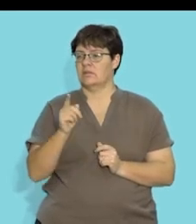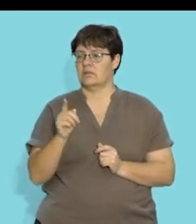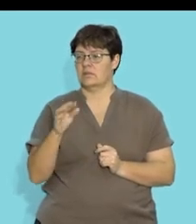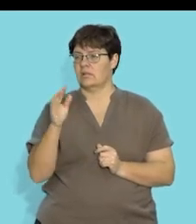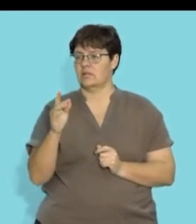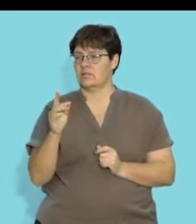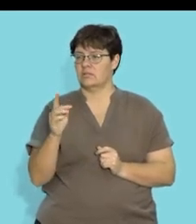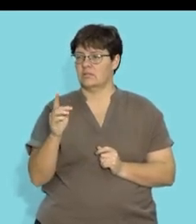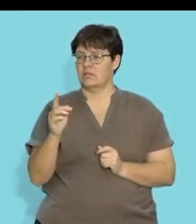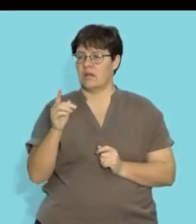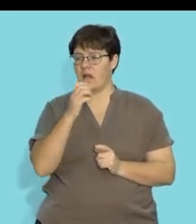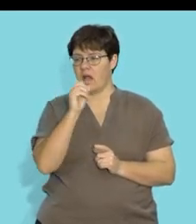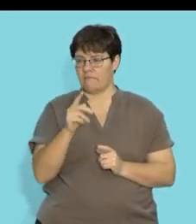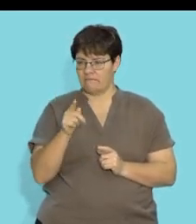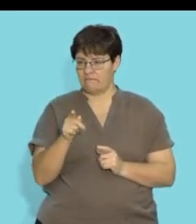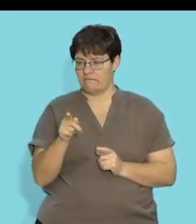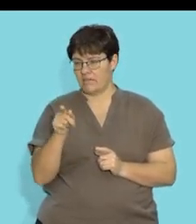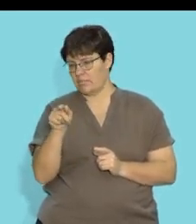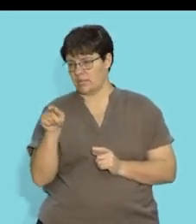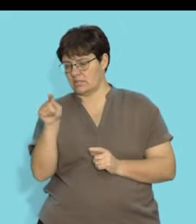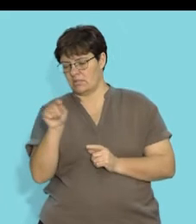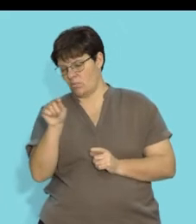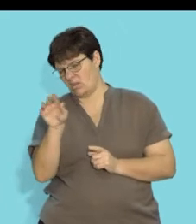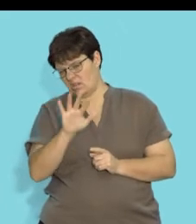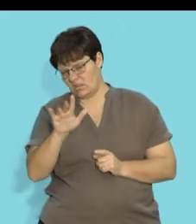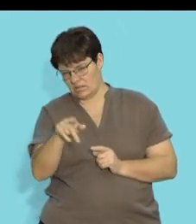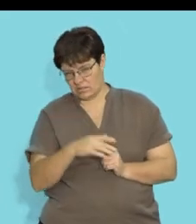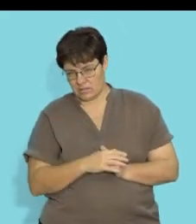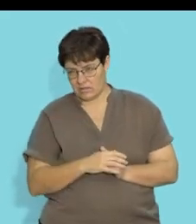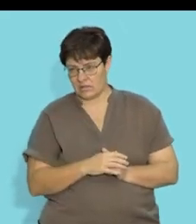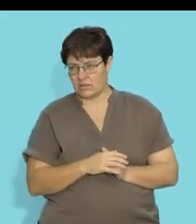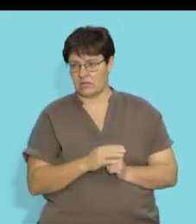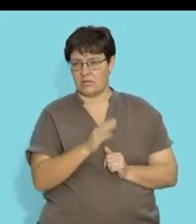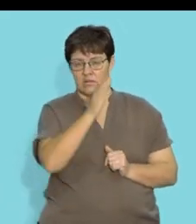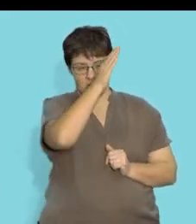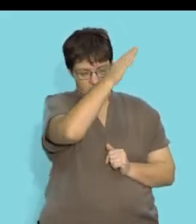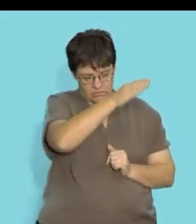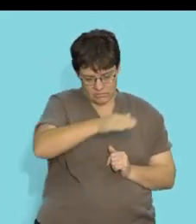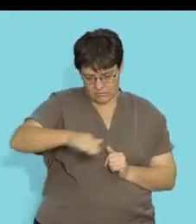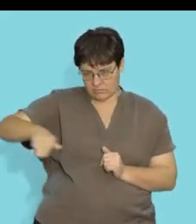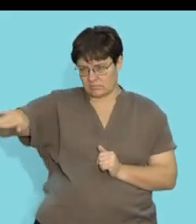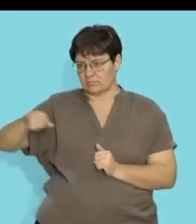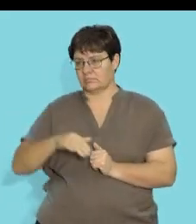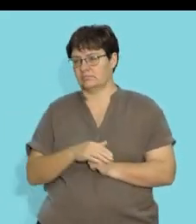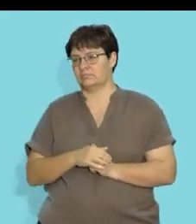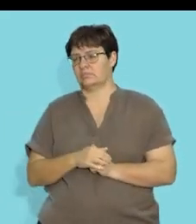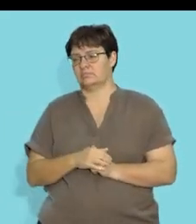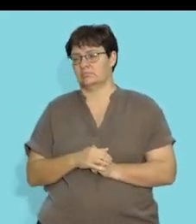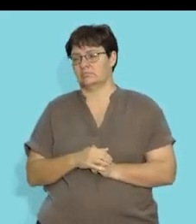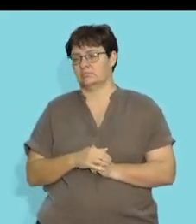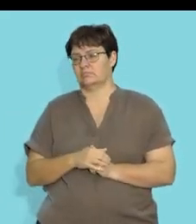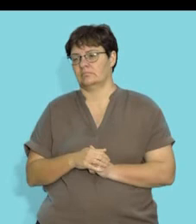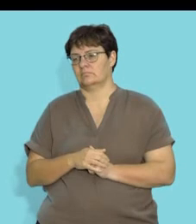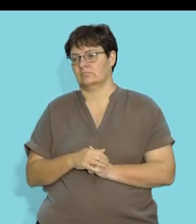there, and then the 1 goes with a half, so it will be somewhere here. And then when you join this, it will